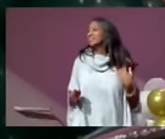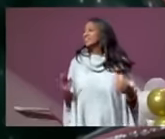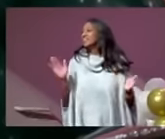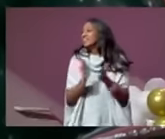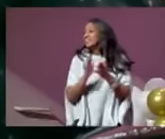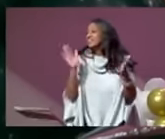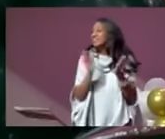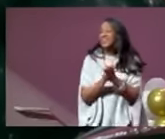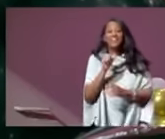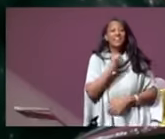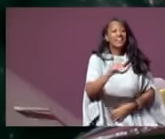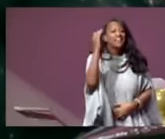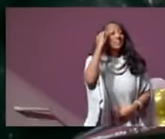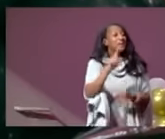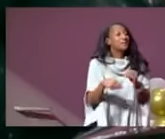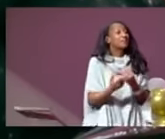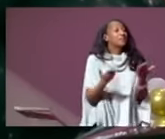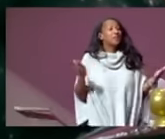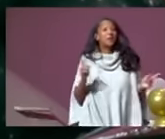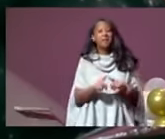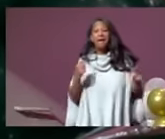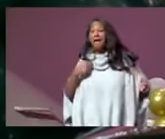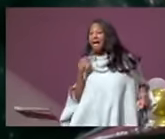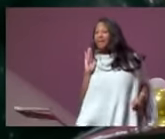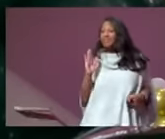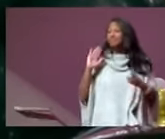I don't know about you, but I will praise him